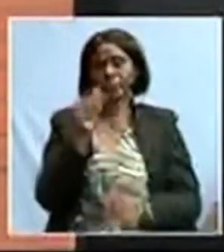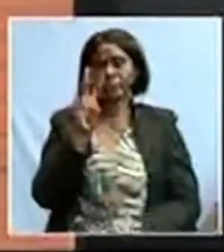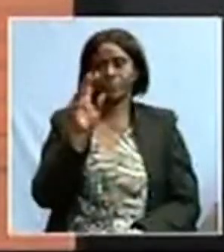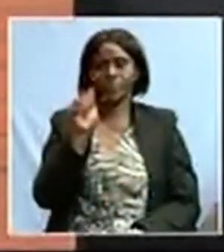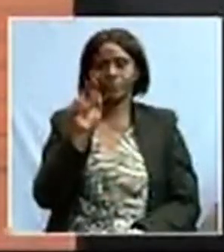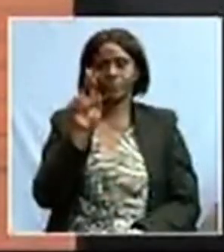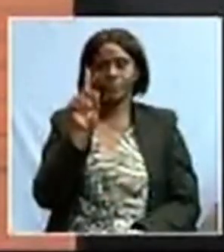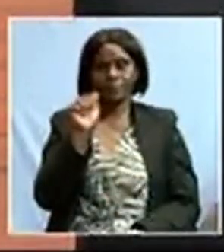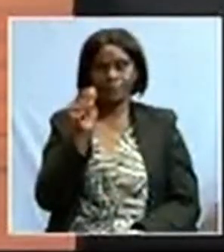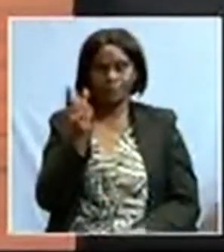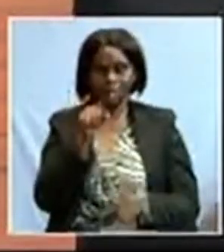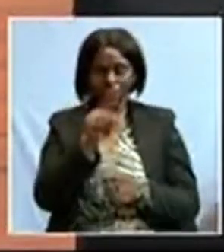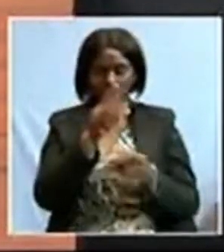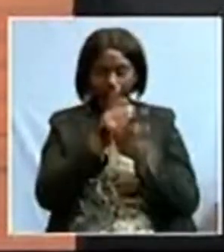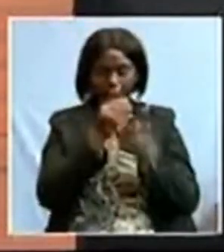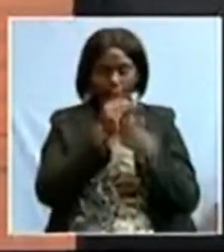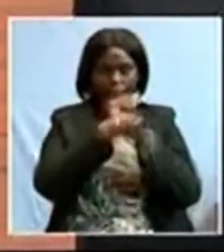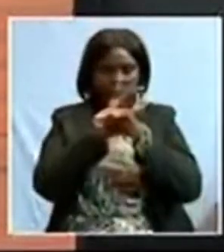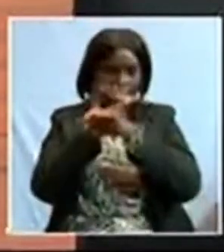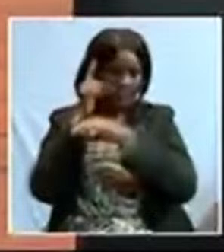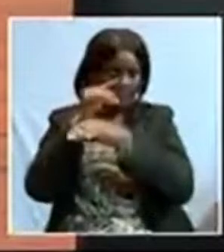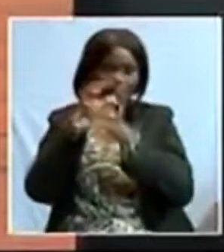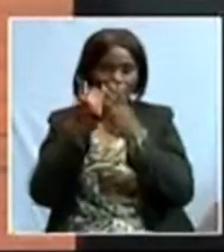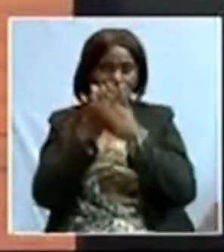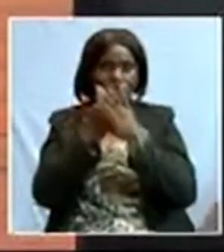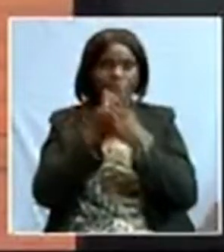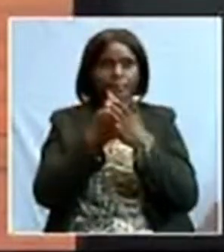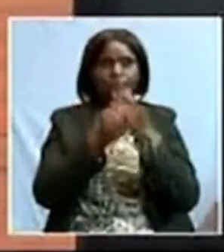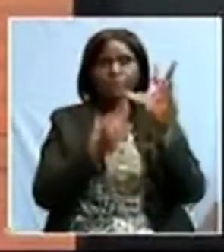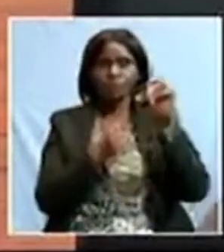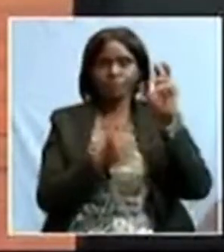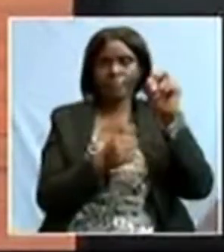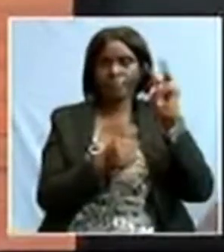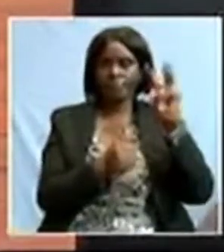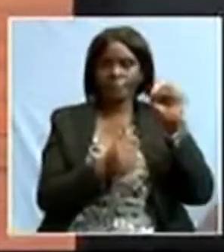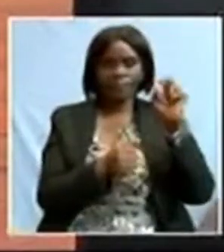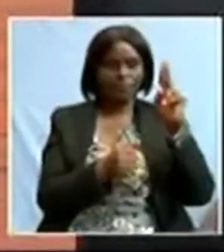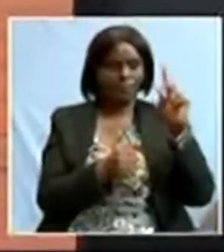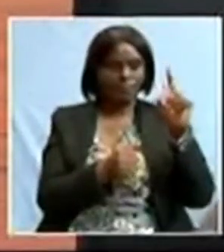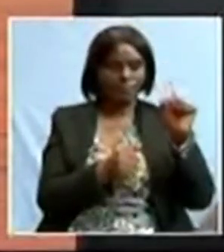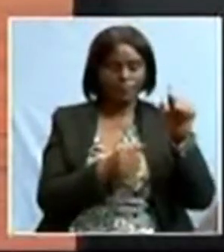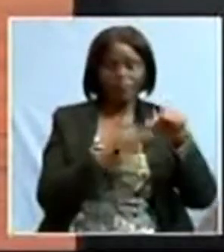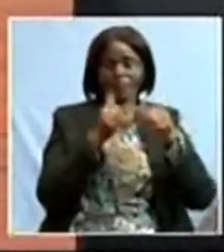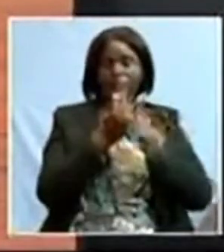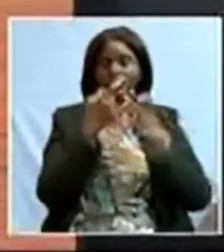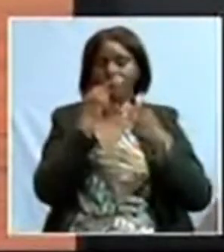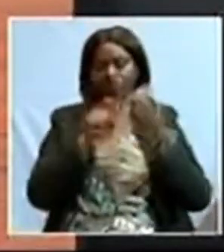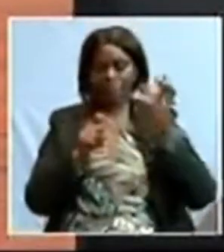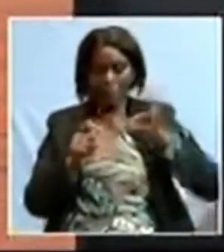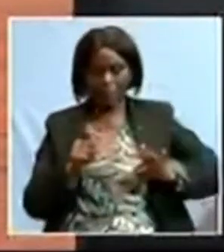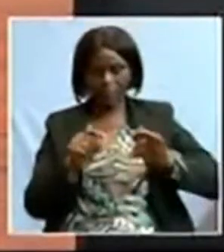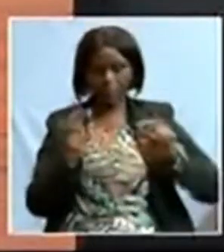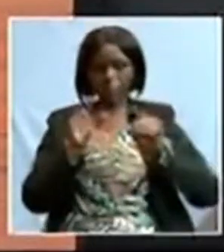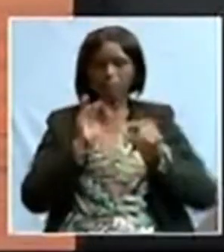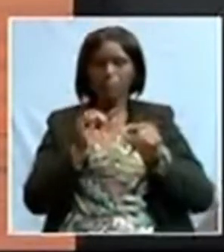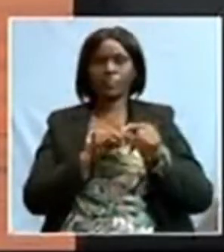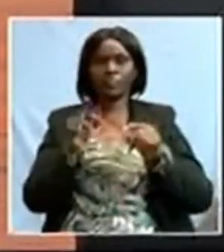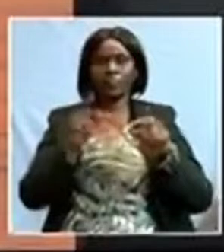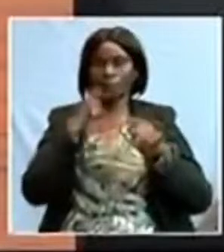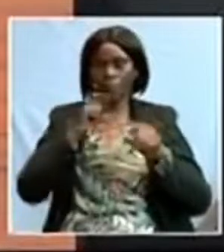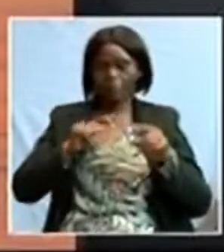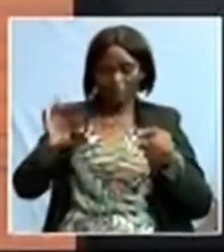this money is set to be used for in all the 30 wards? The wards are supposed to benefit, our people are supposed to benefit in